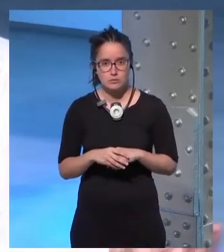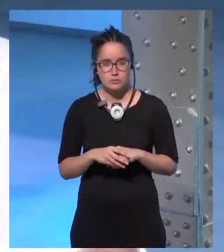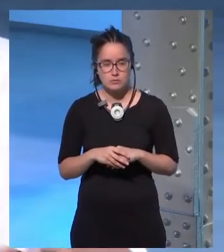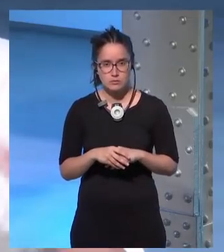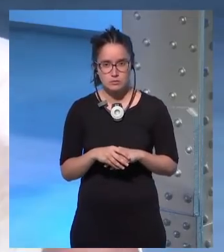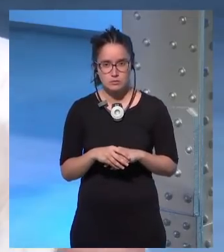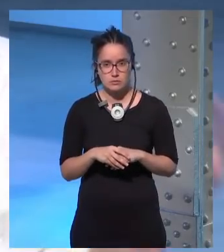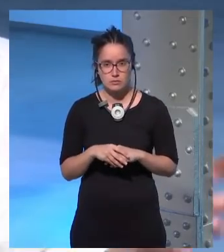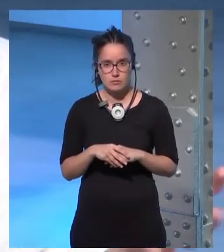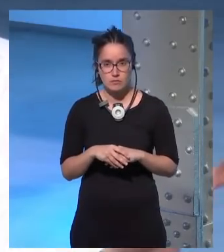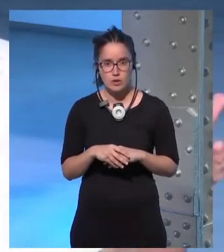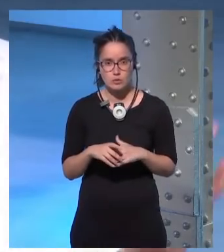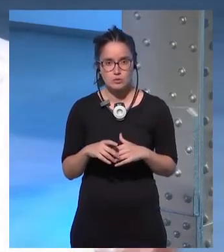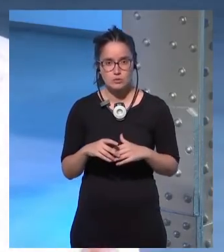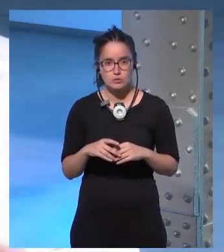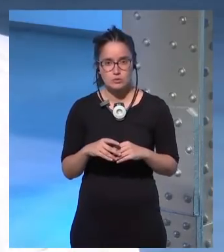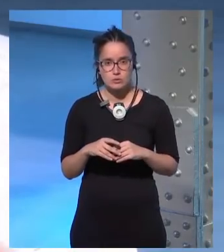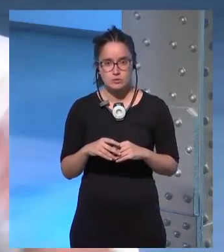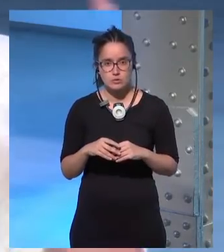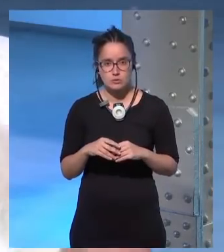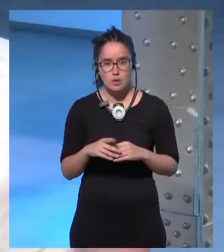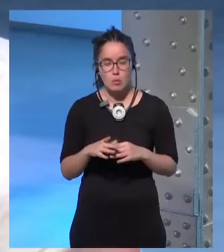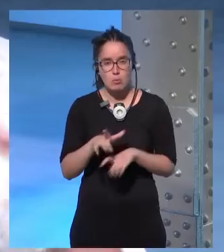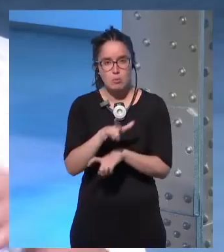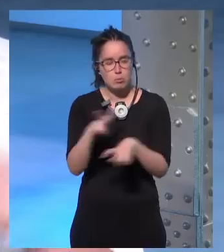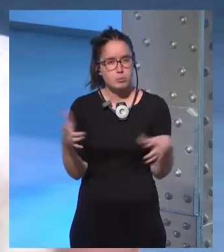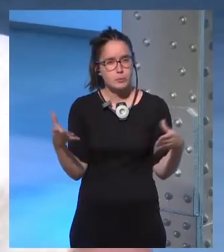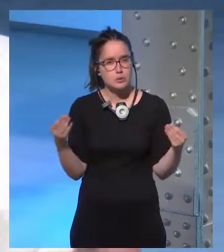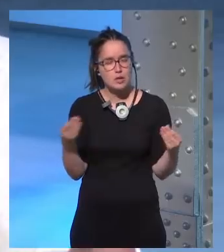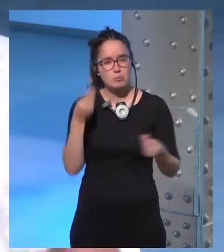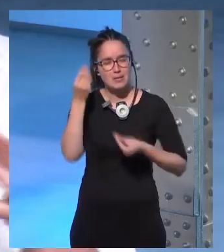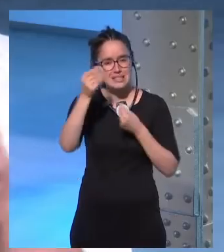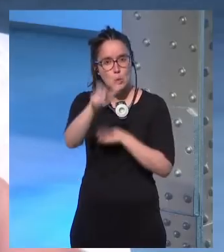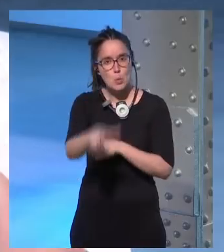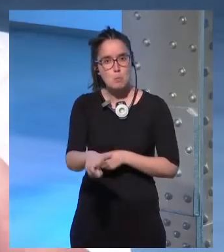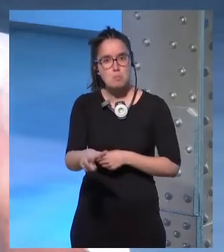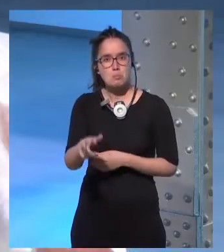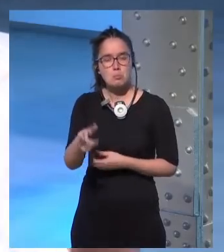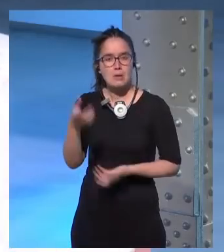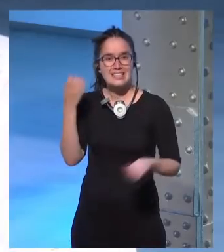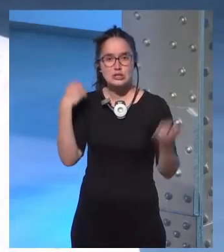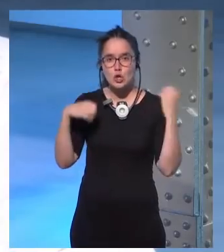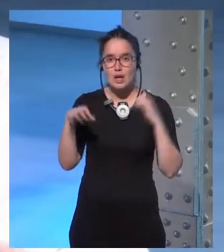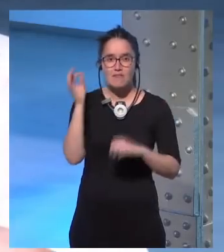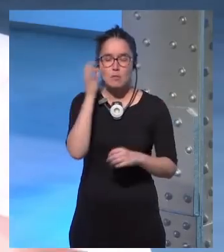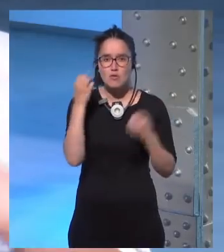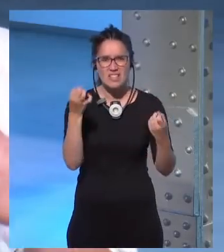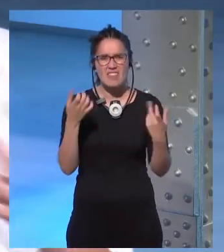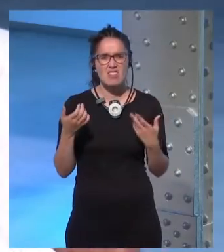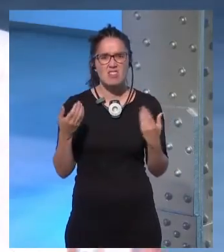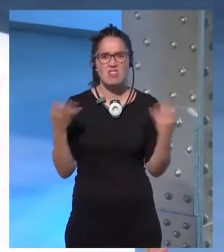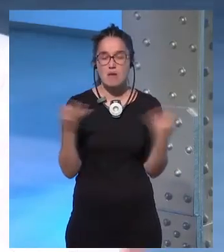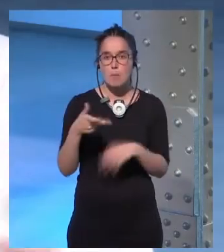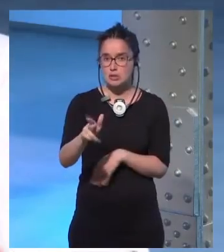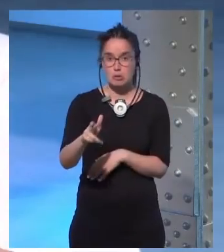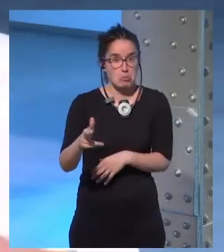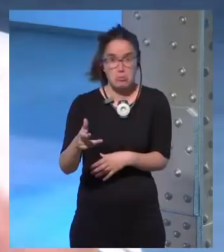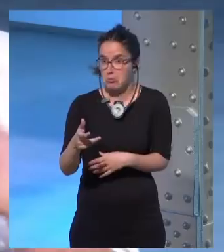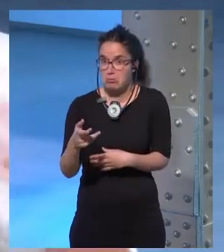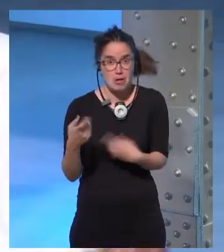female character, like that means she has to have a gun, or she has to hurt people, or do something like that. Where in fact a strong female character, somebody just